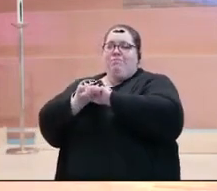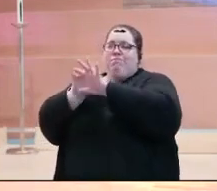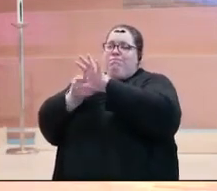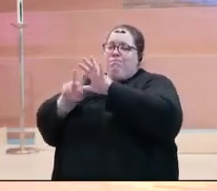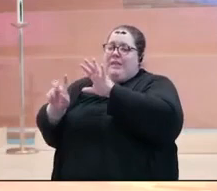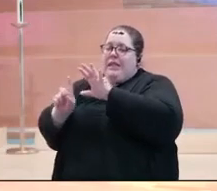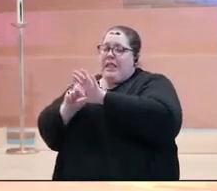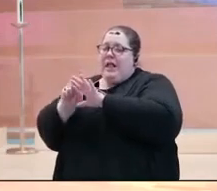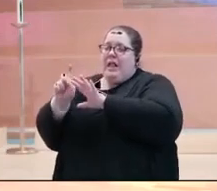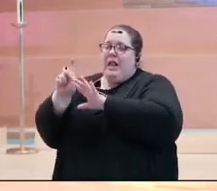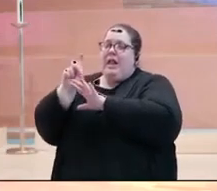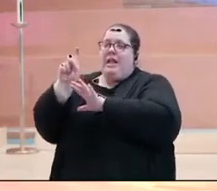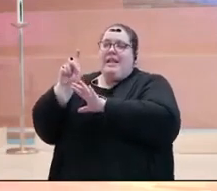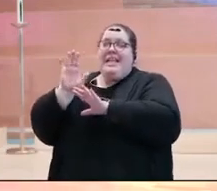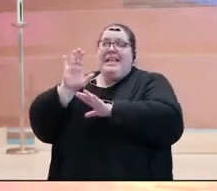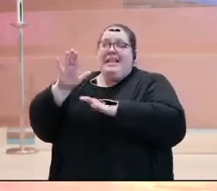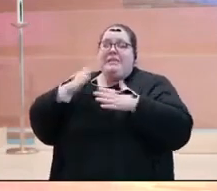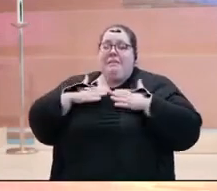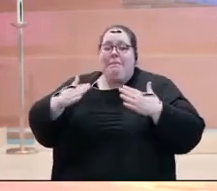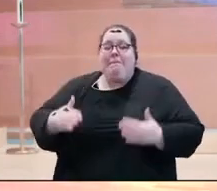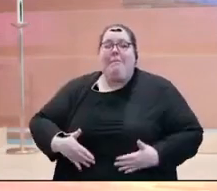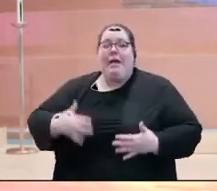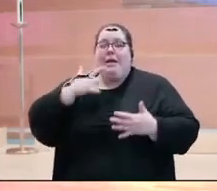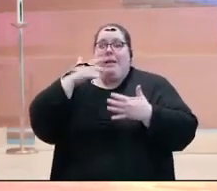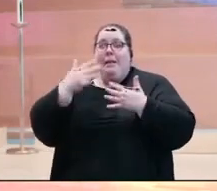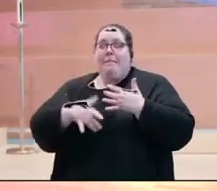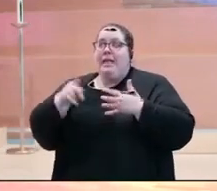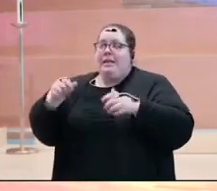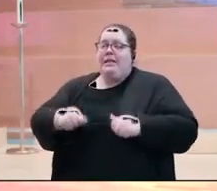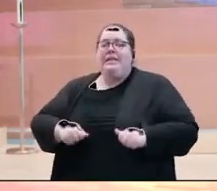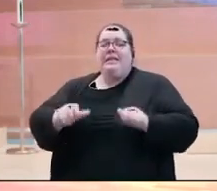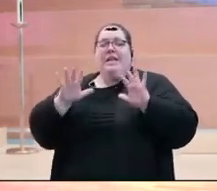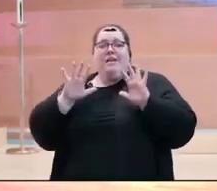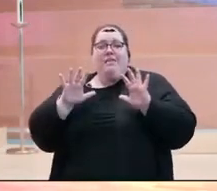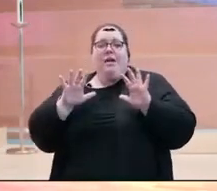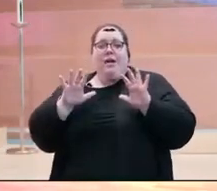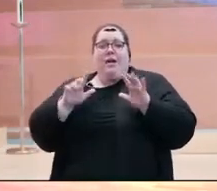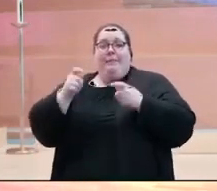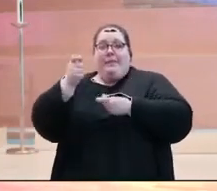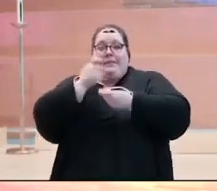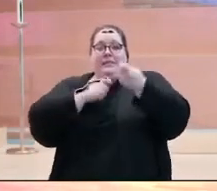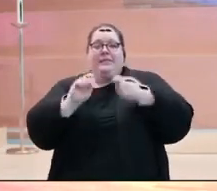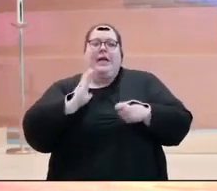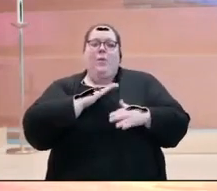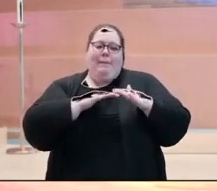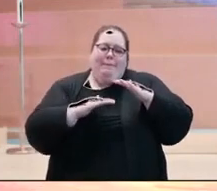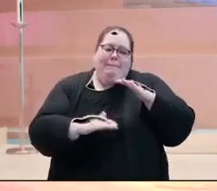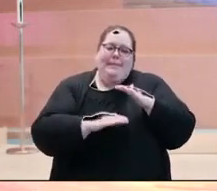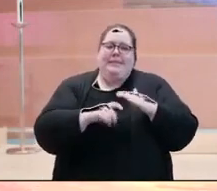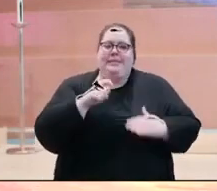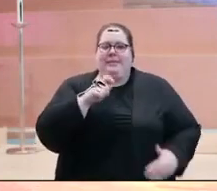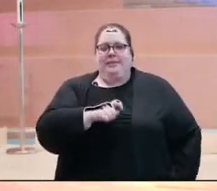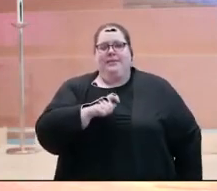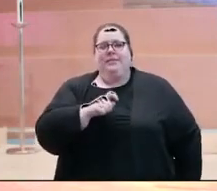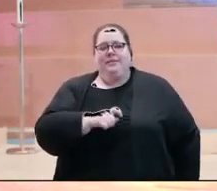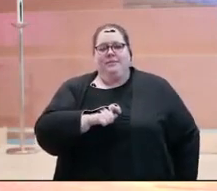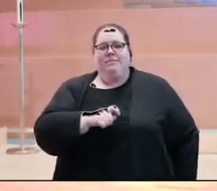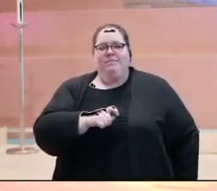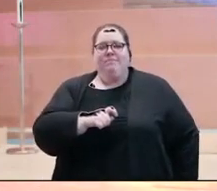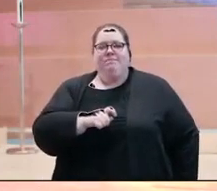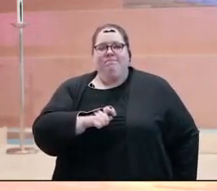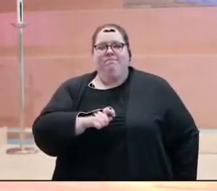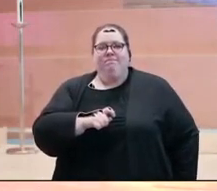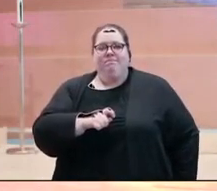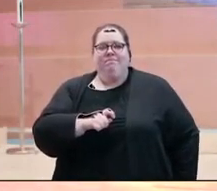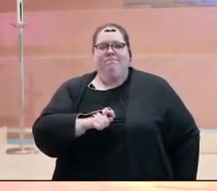his very body and his very blood for the most basic needs of all humanity, for the sake